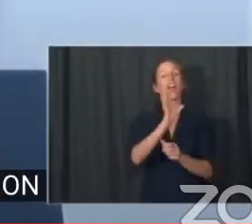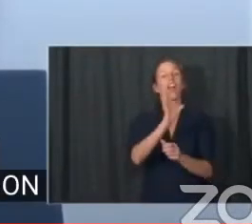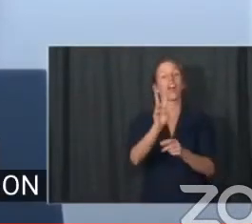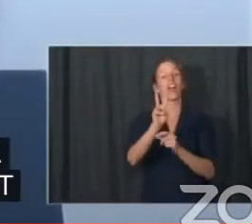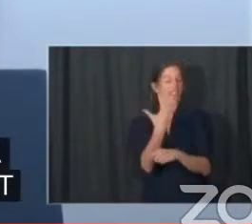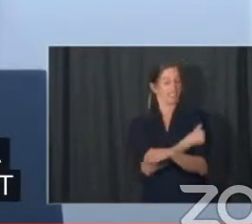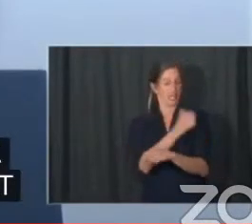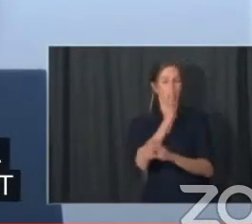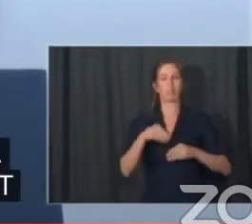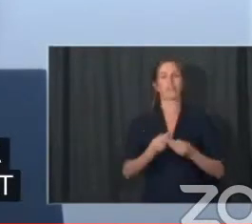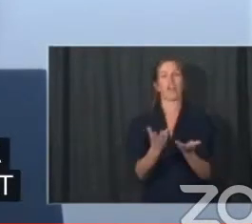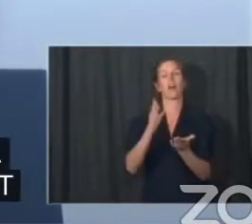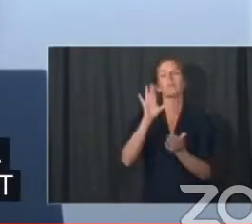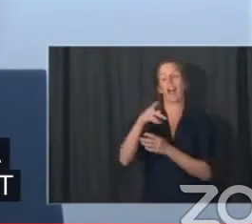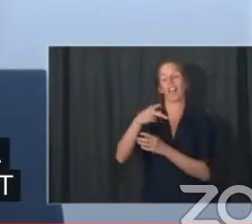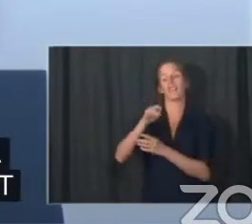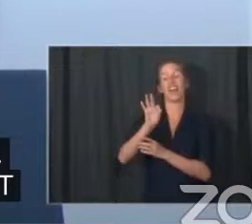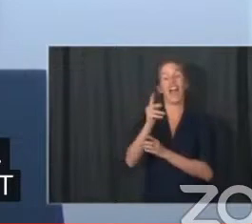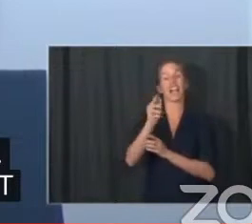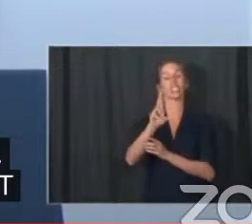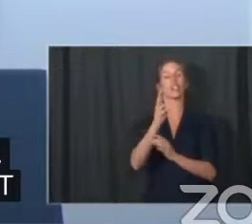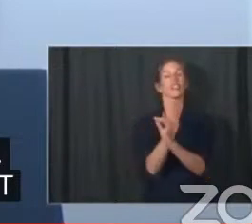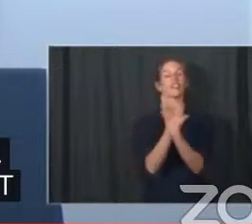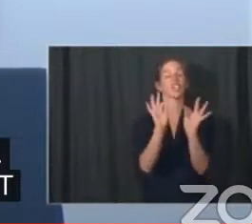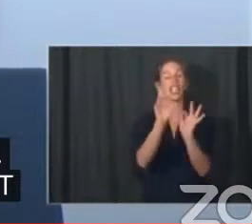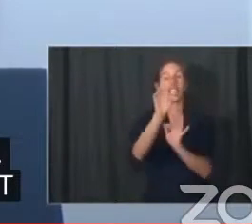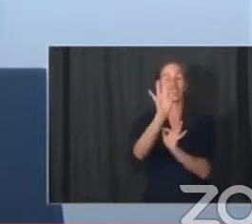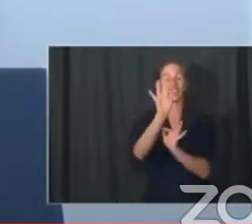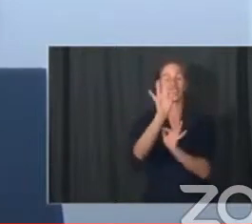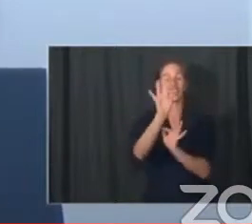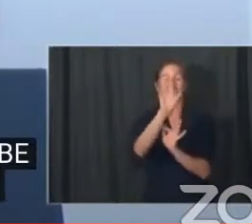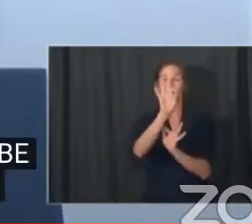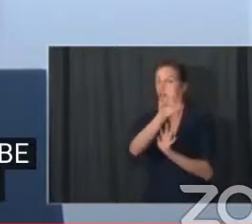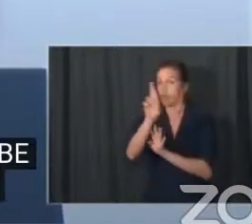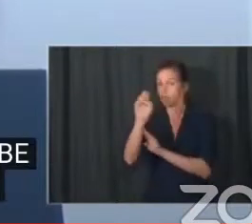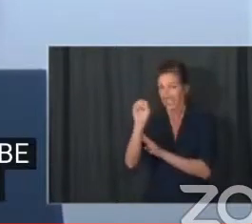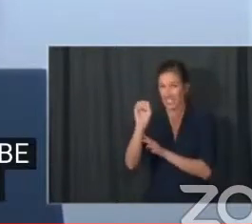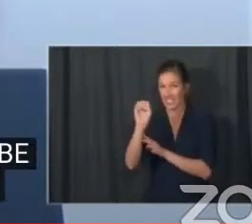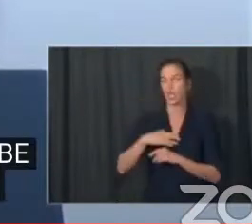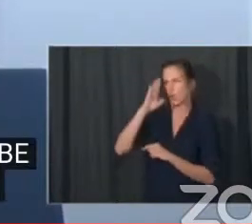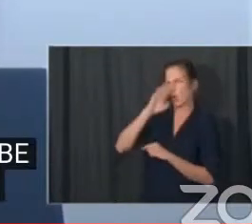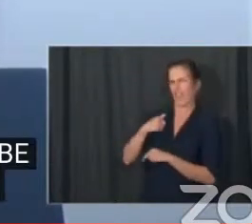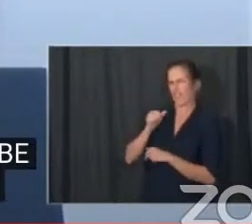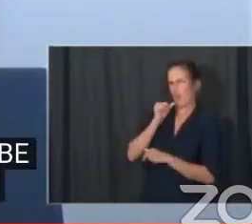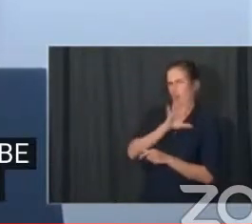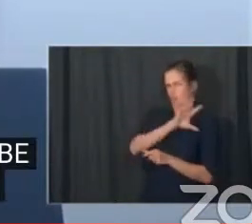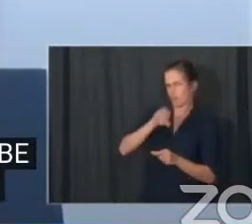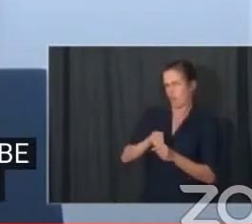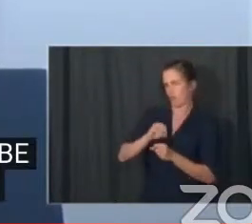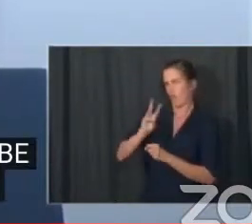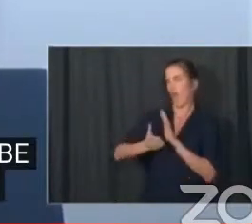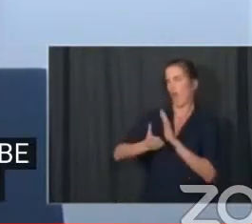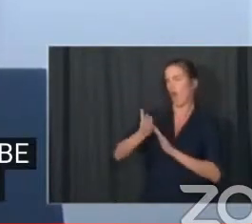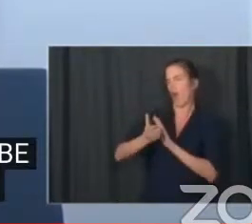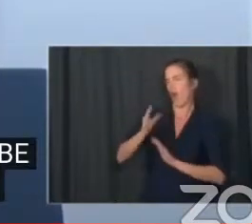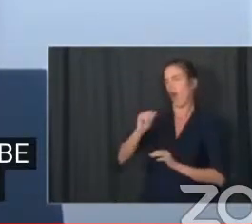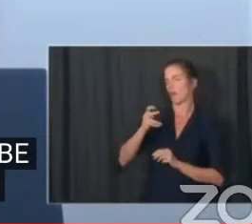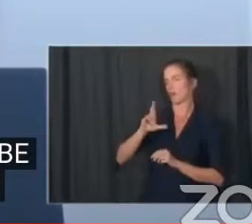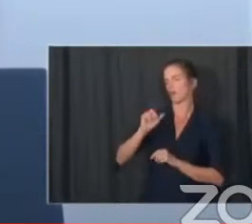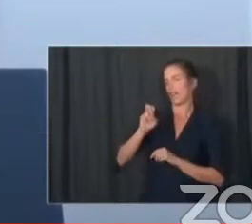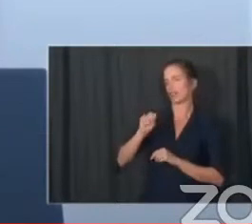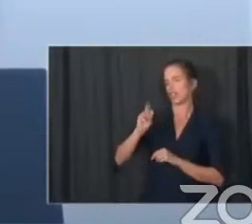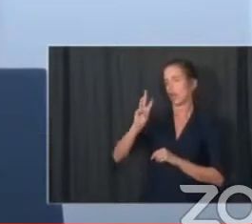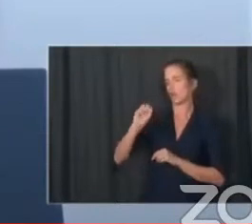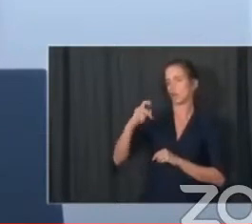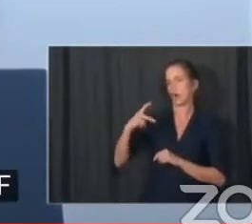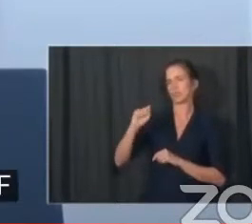free un of total de charge. 600,000 Pfizer said it wasn't part of Warp dosis de Speed, but that terapia. turned out to be Una a vacuna posible que va a ser unfortunate entregada por